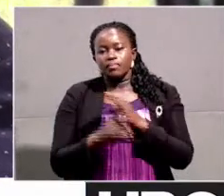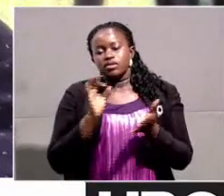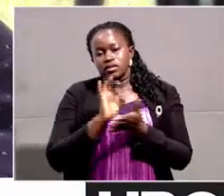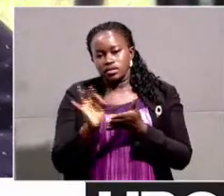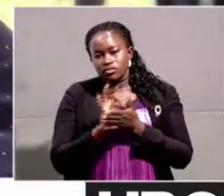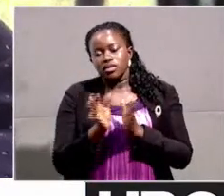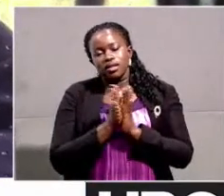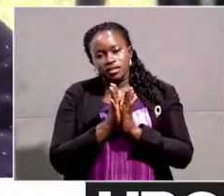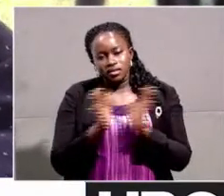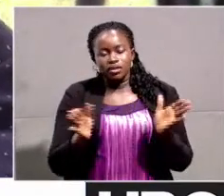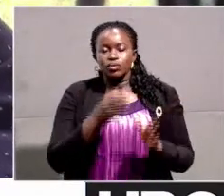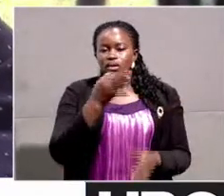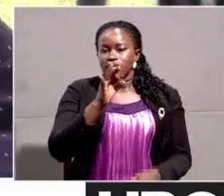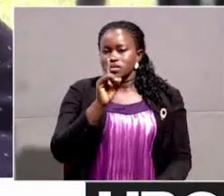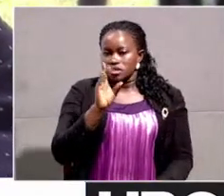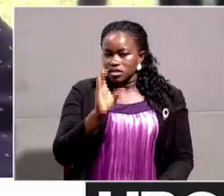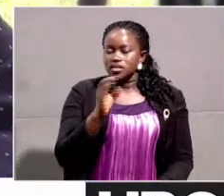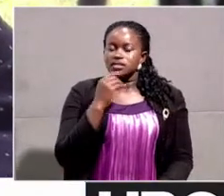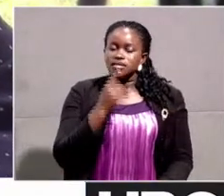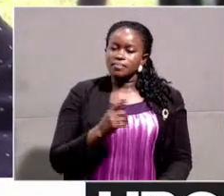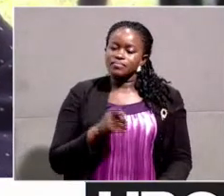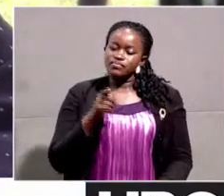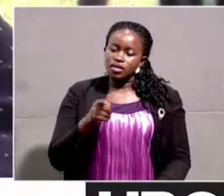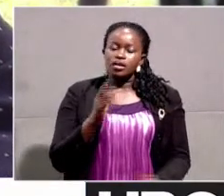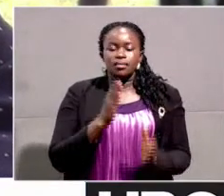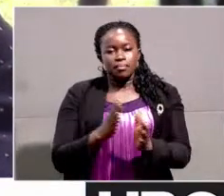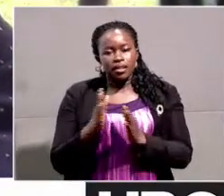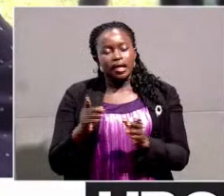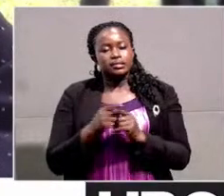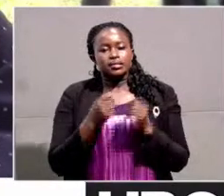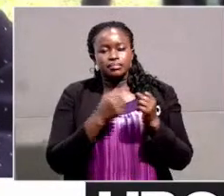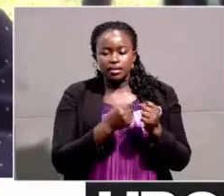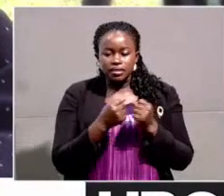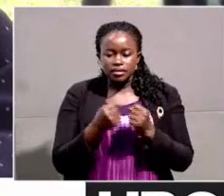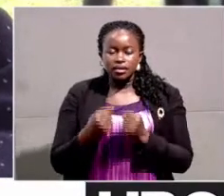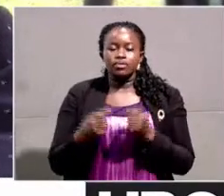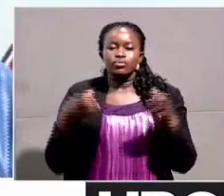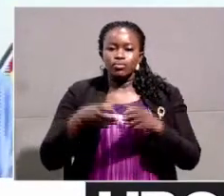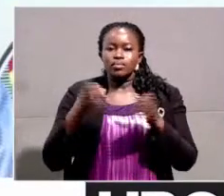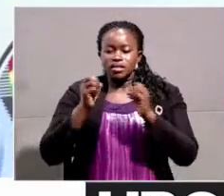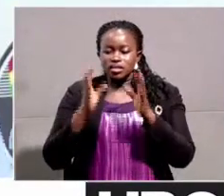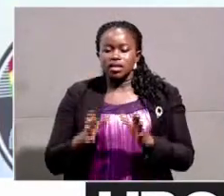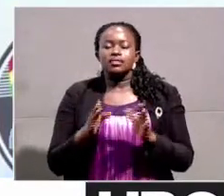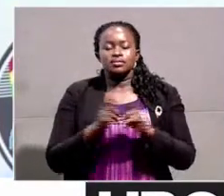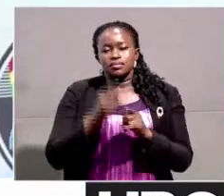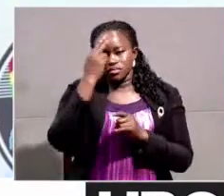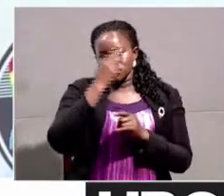FDC Harold Kaija, says this arrangement is frustrating to teachers and students.